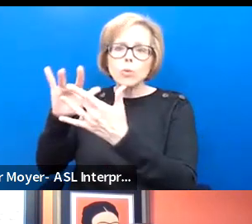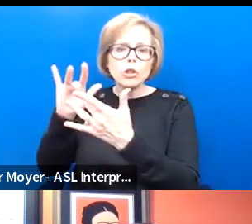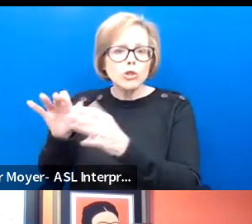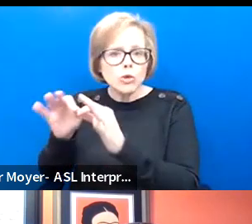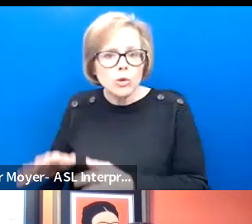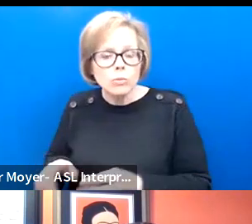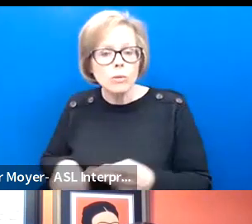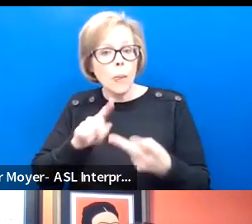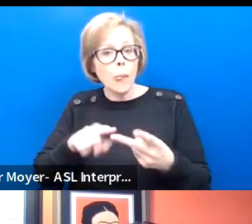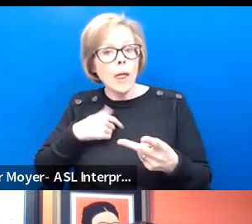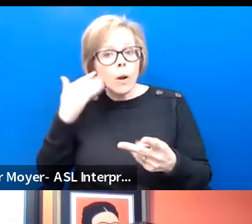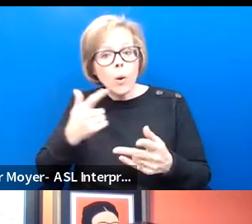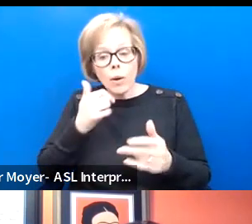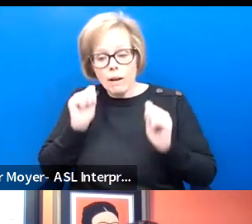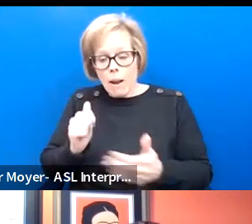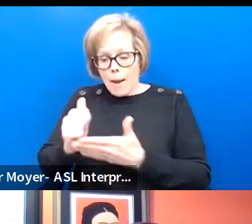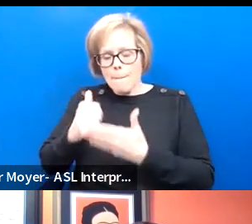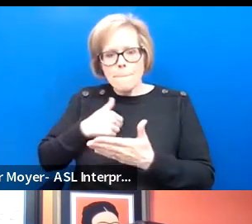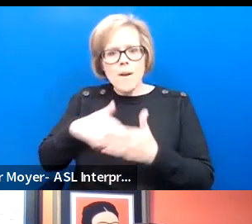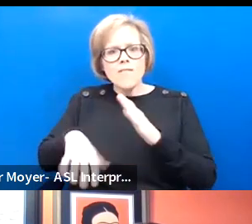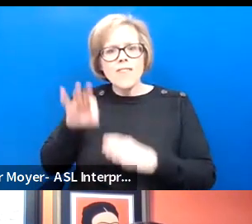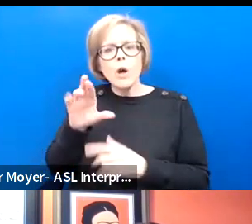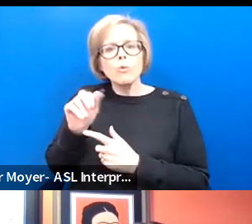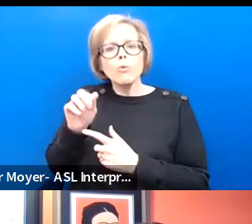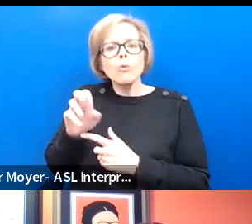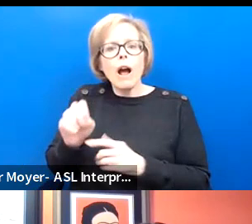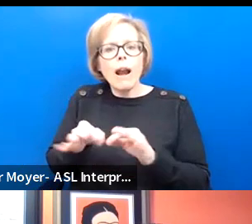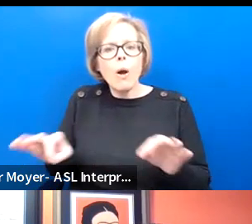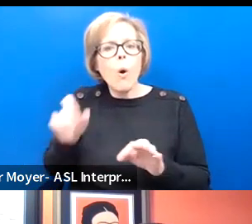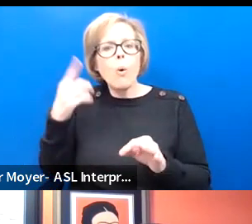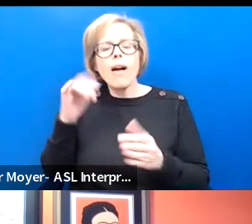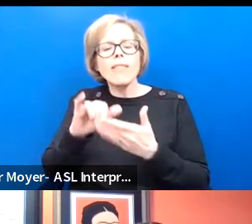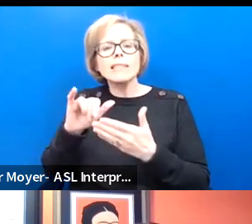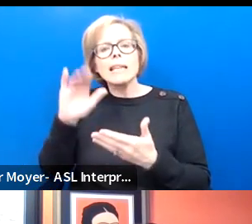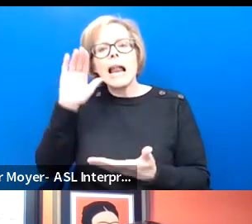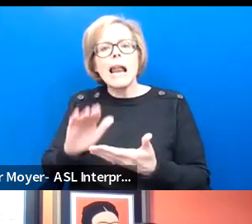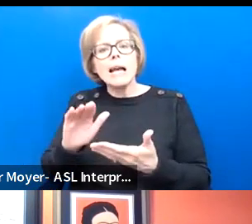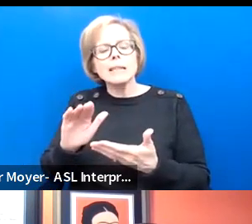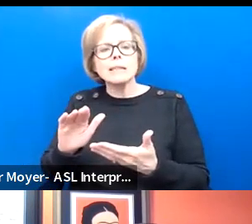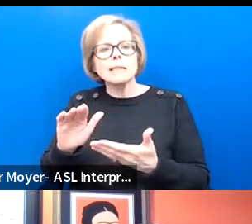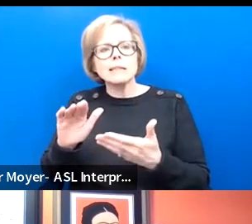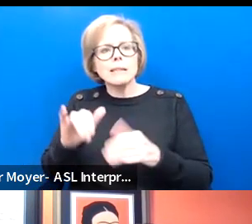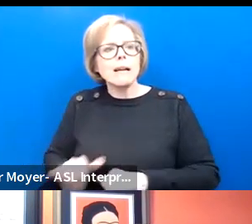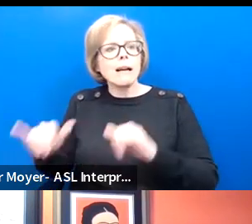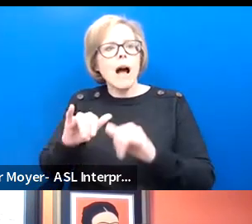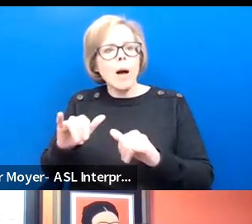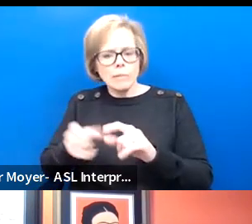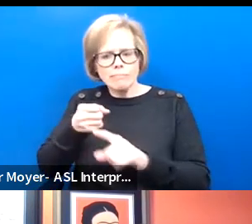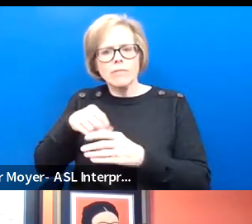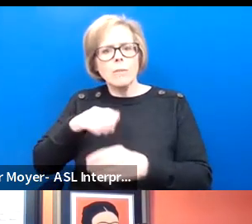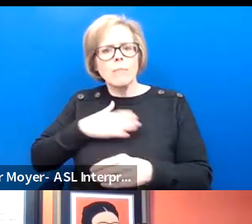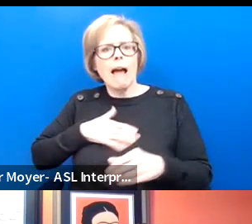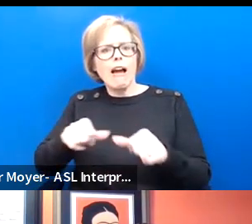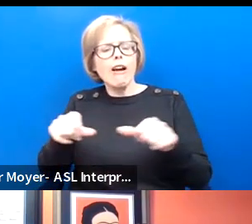can help me find maybe a rare language or one that's less commonly encountered in my area. Right.